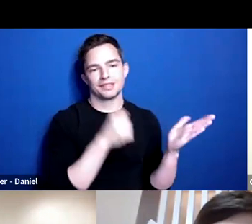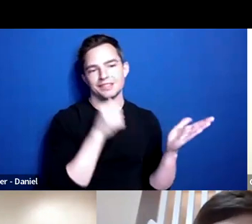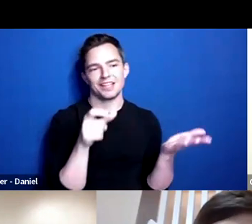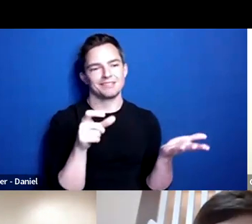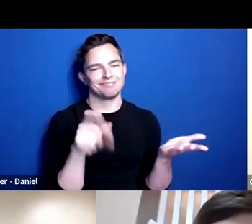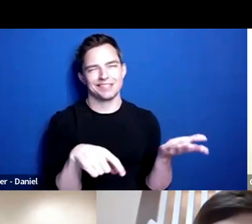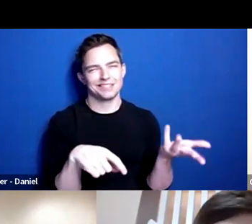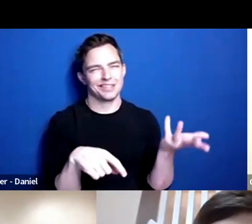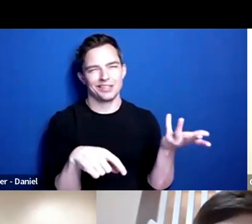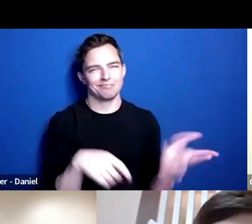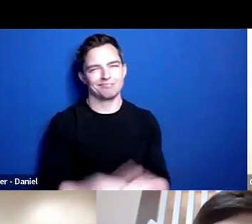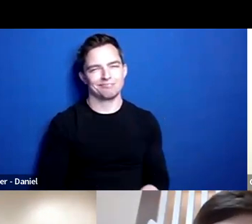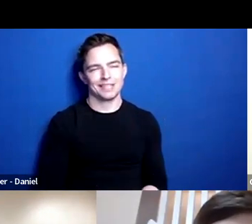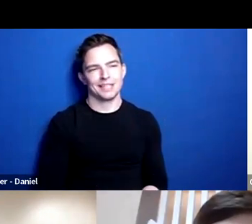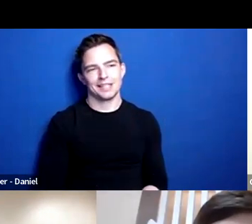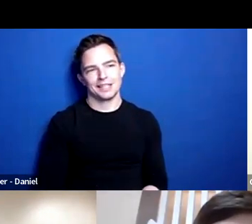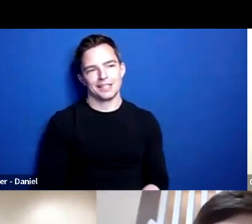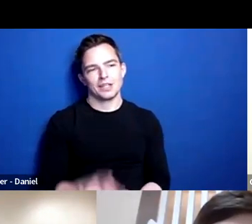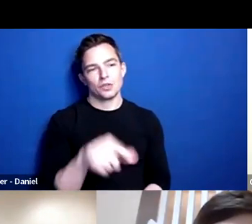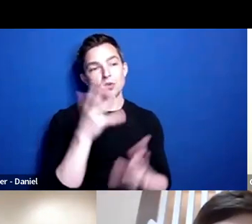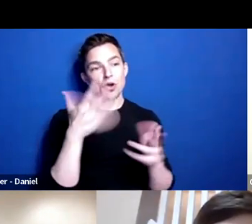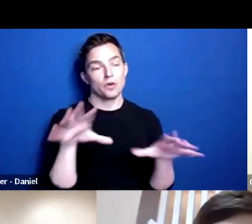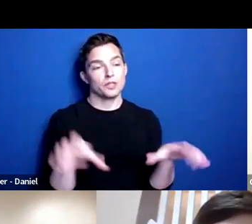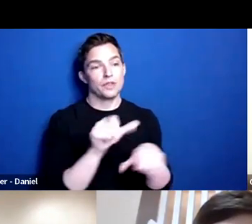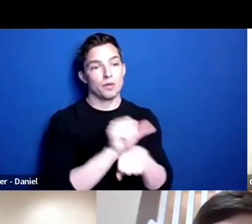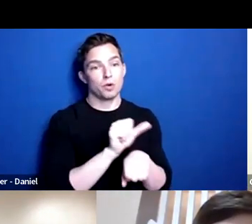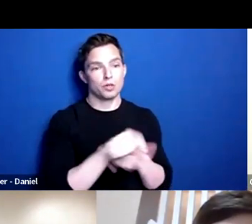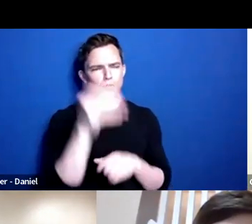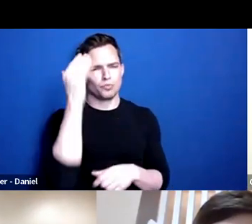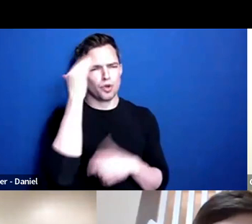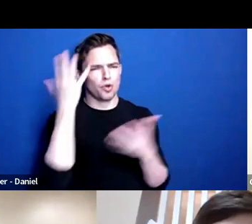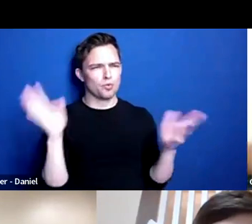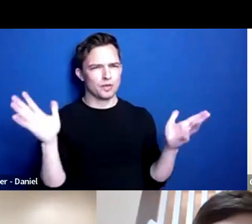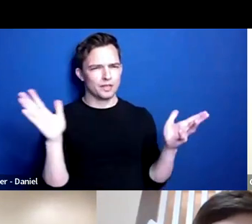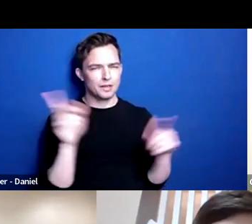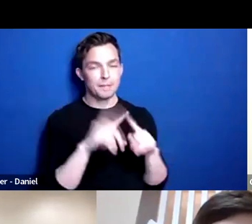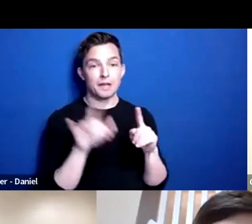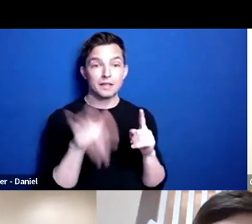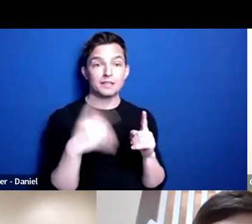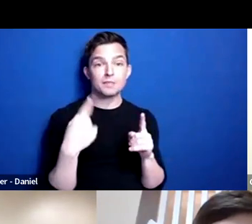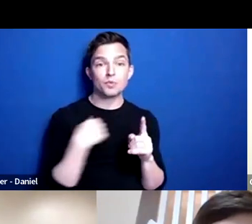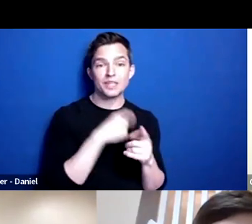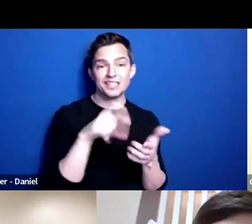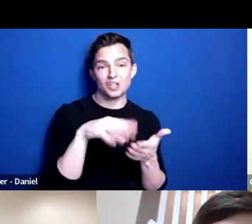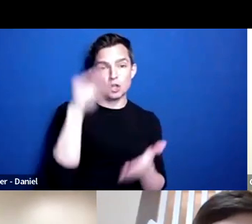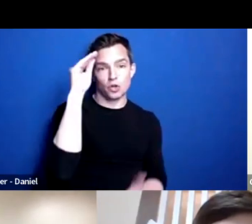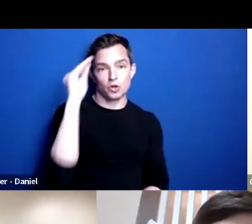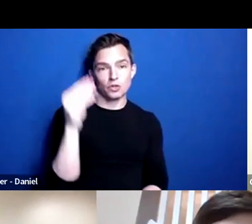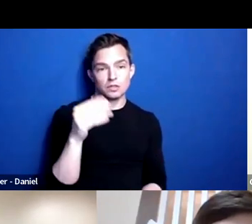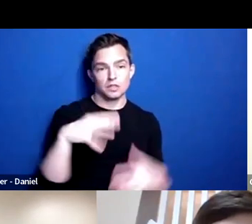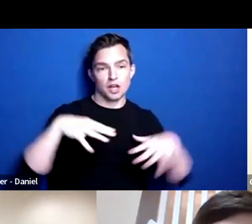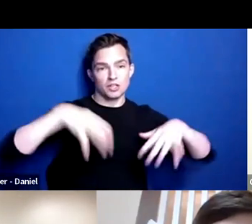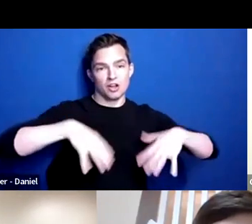I know those of y'all that are already doing the work know this, but it's something that we needed to learn on our